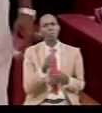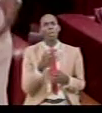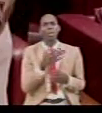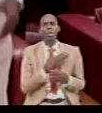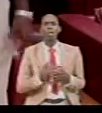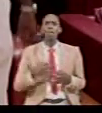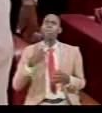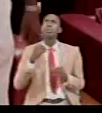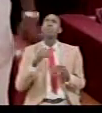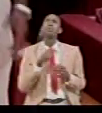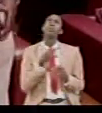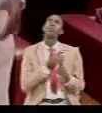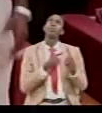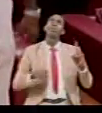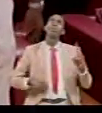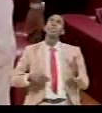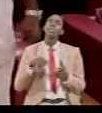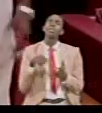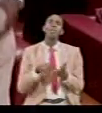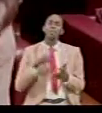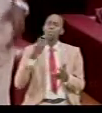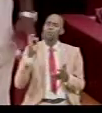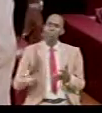this must go.